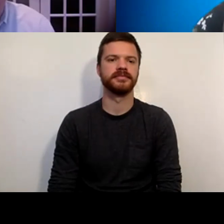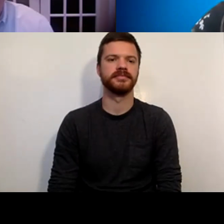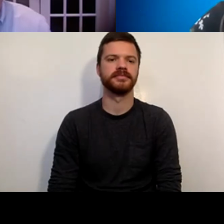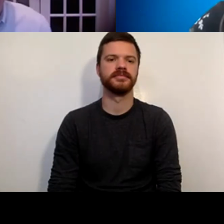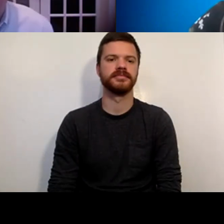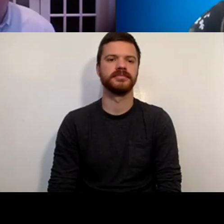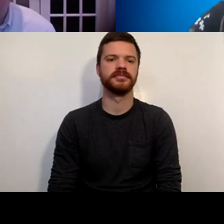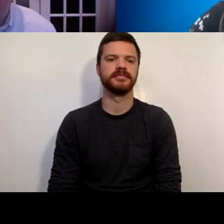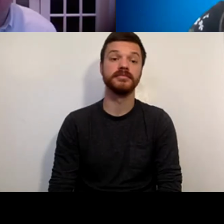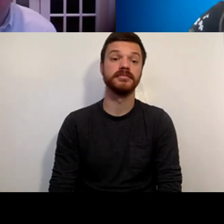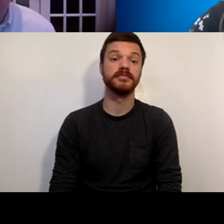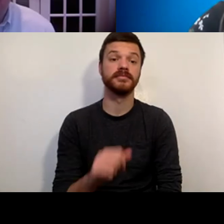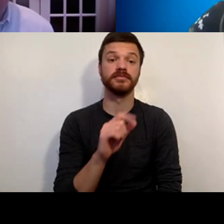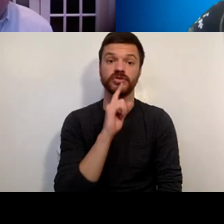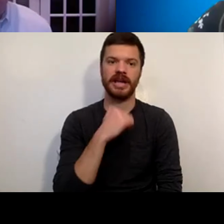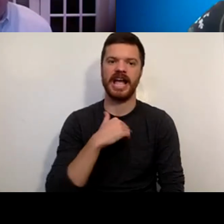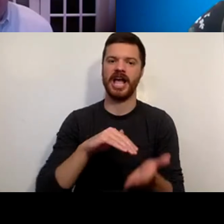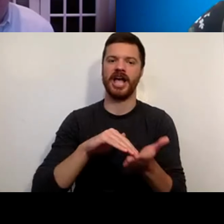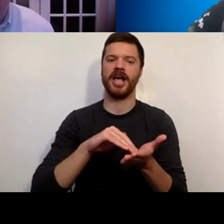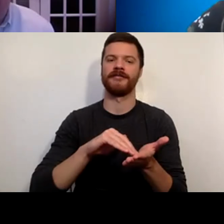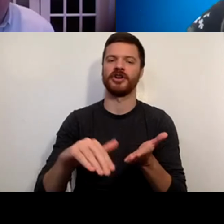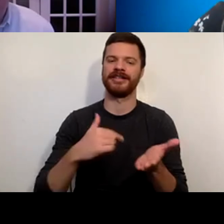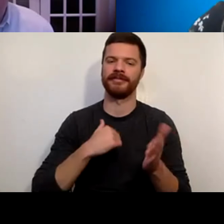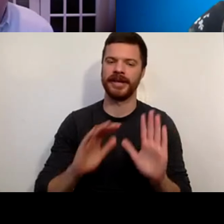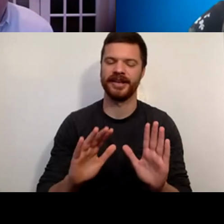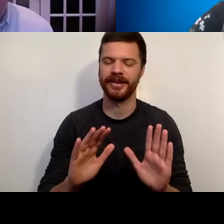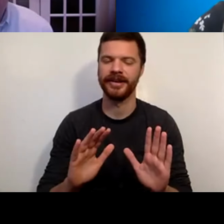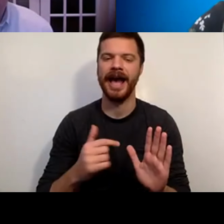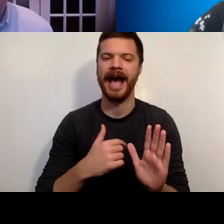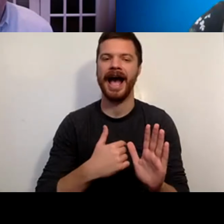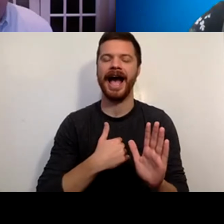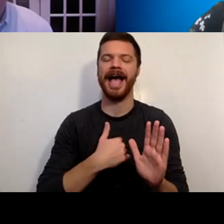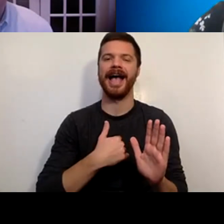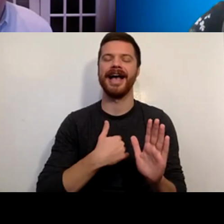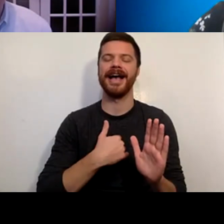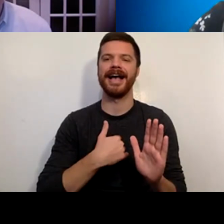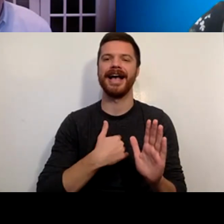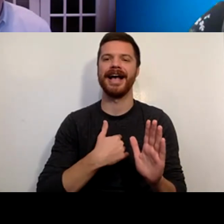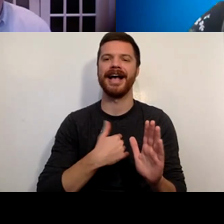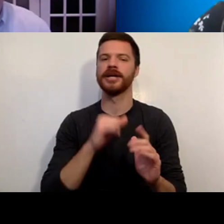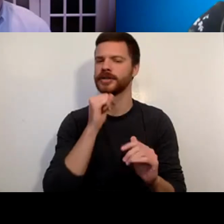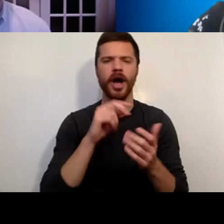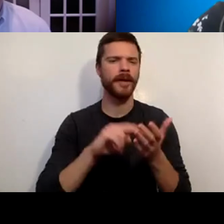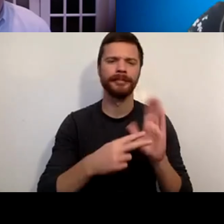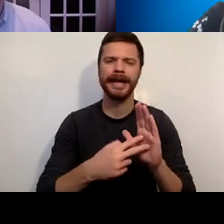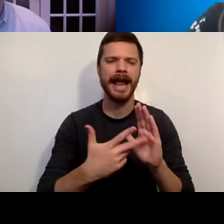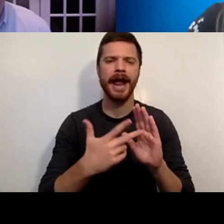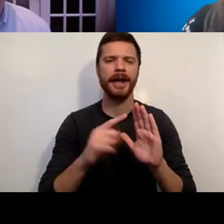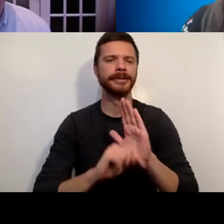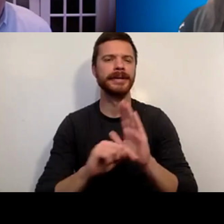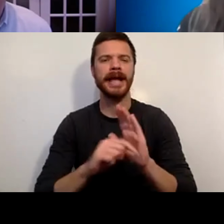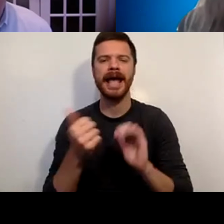Yeah, and I forgive my irreverence, and I mean this not to denigrate any of the taxonomies,